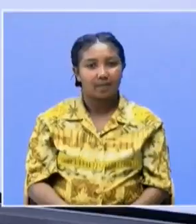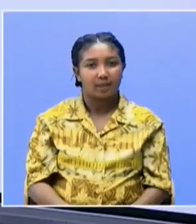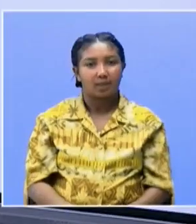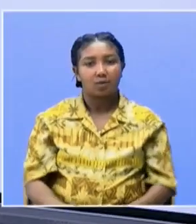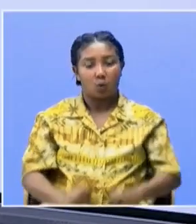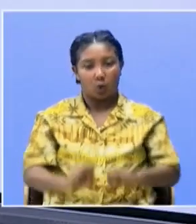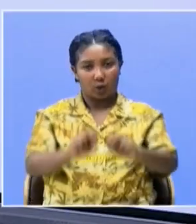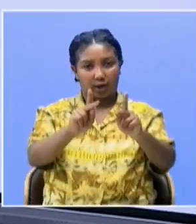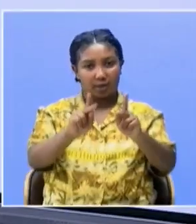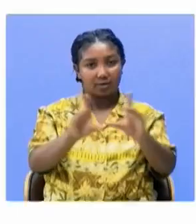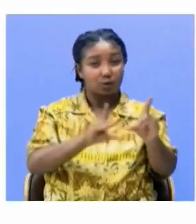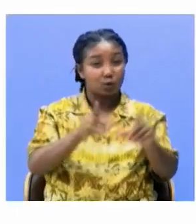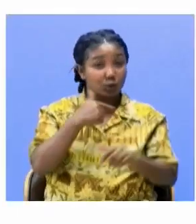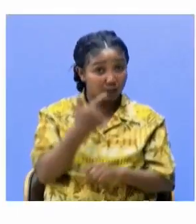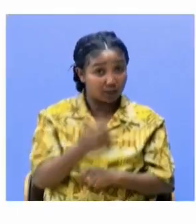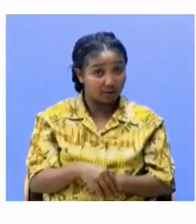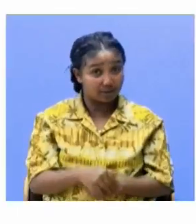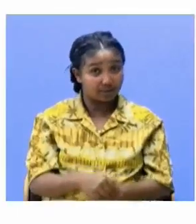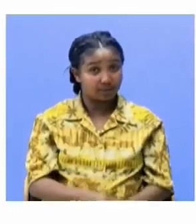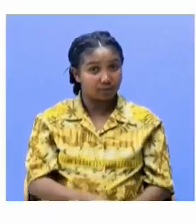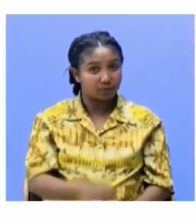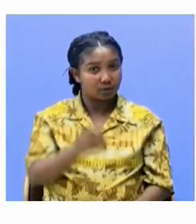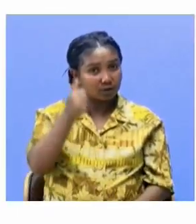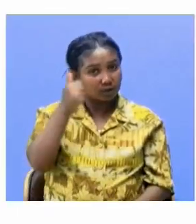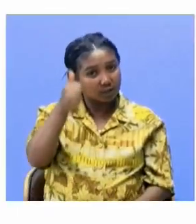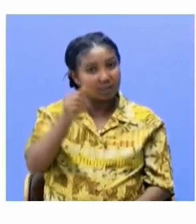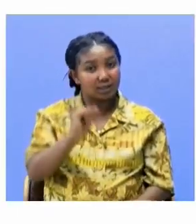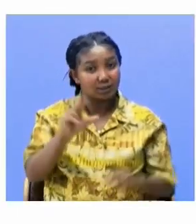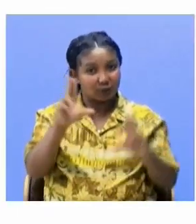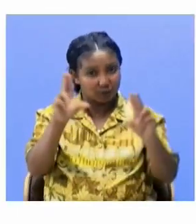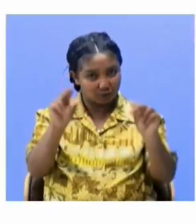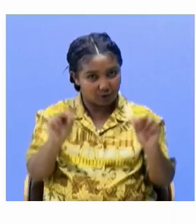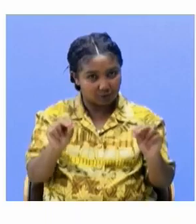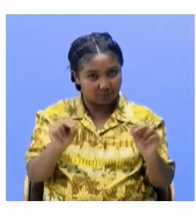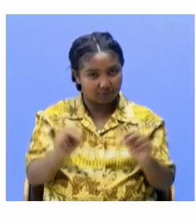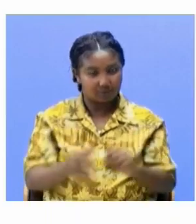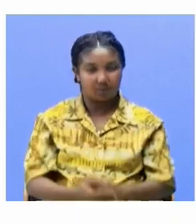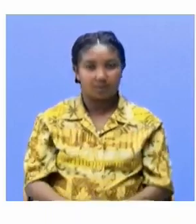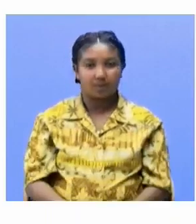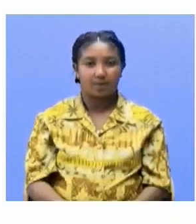Okay, do you say he is not,